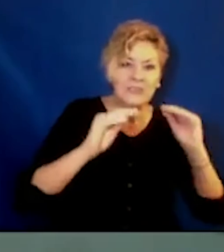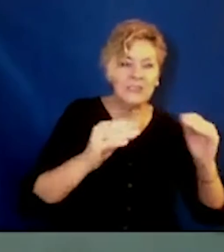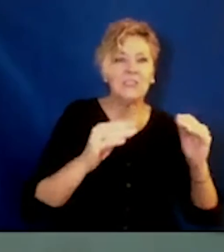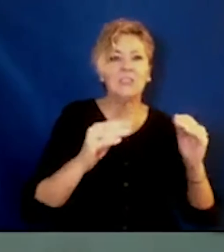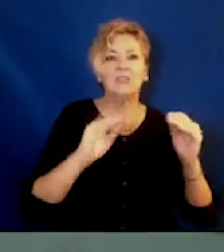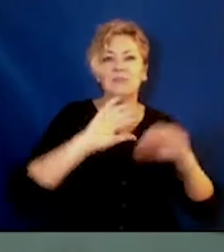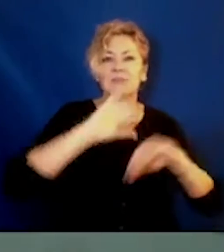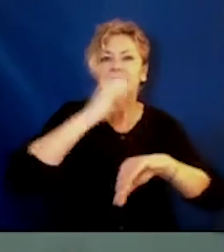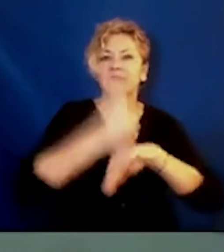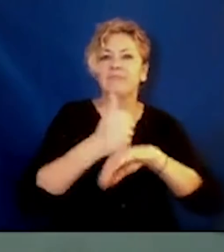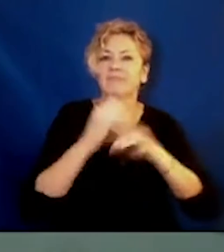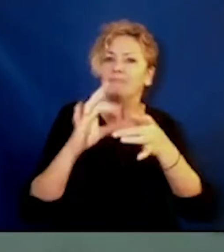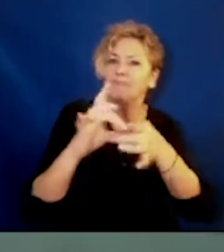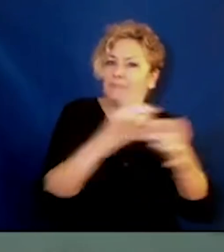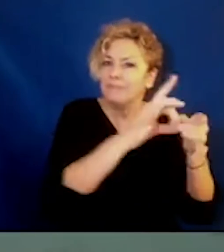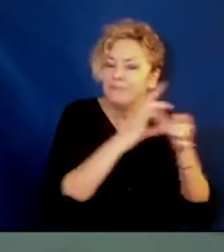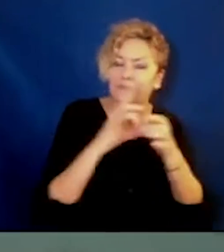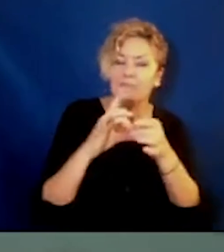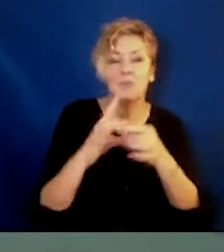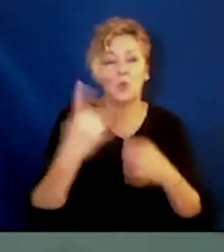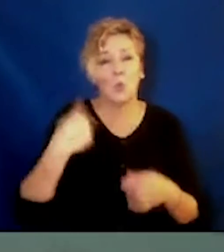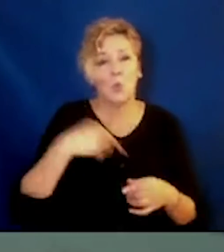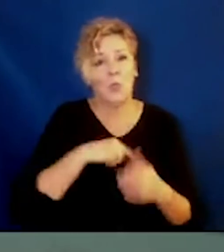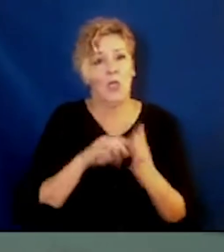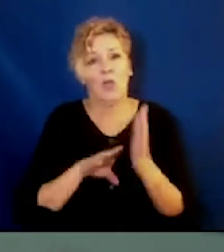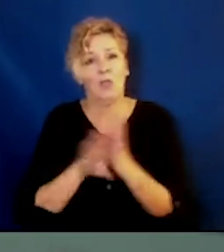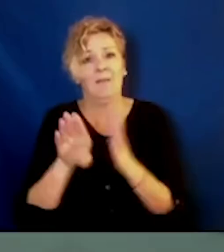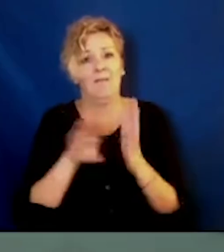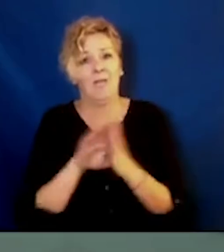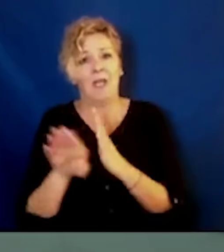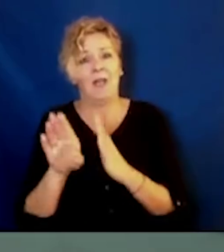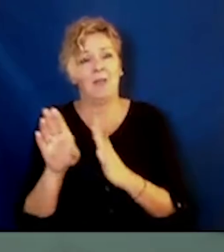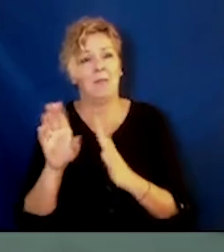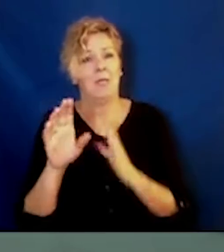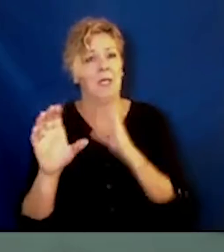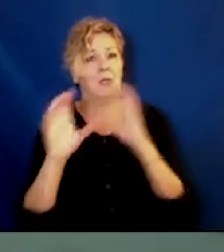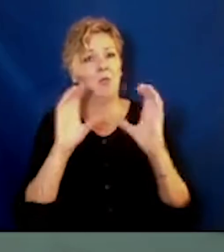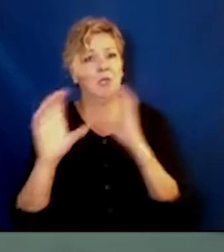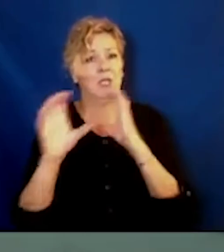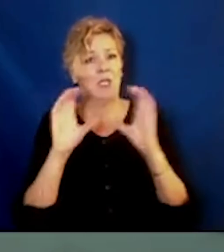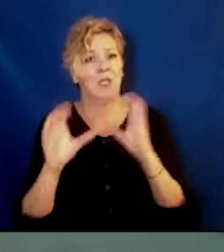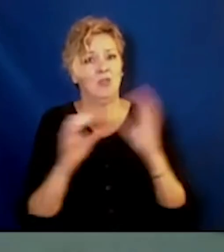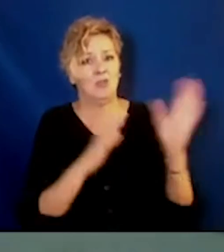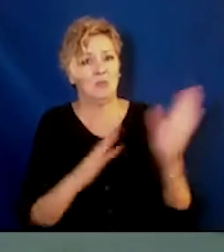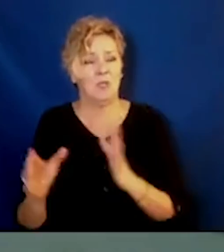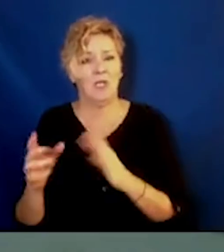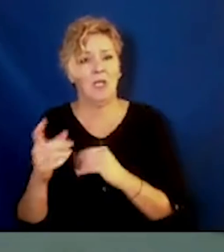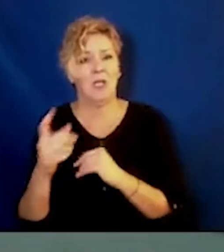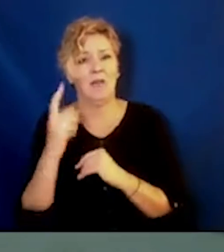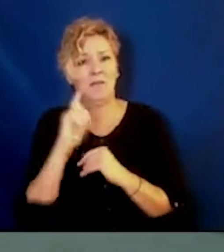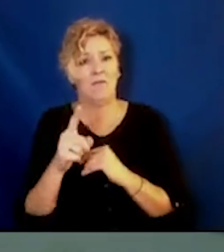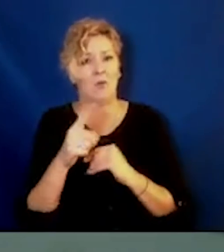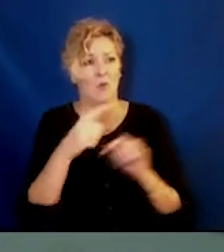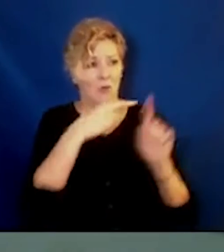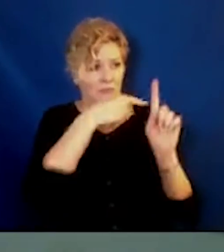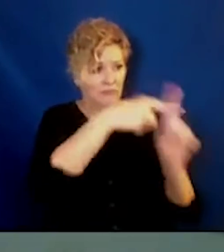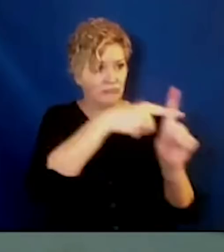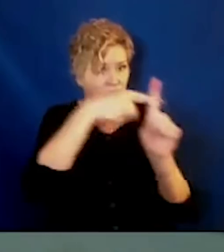through our communication plan is to make sure that we engage with young people through their universities, through their